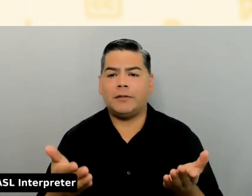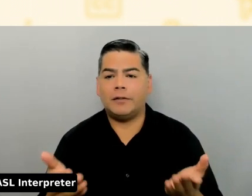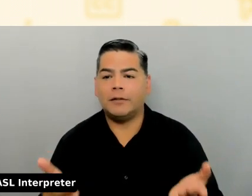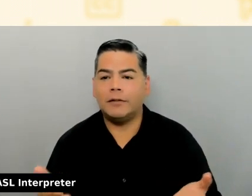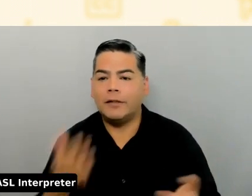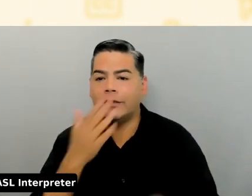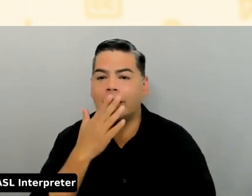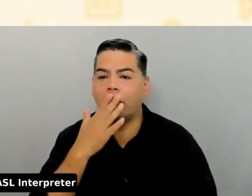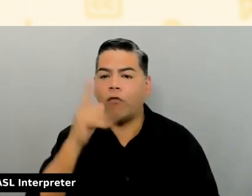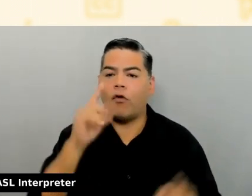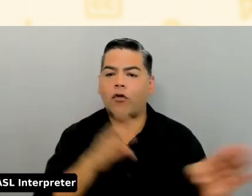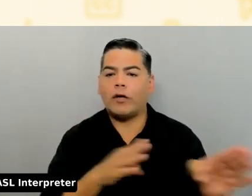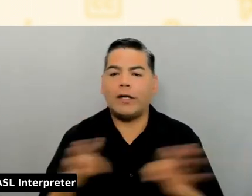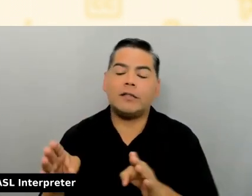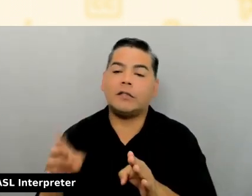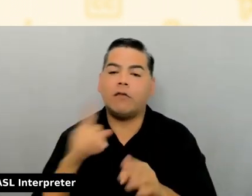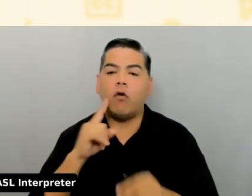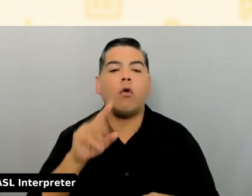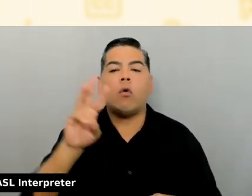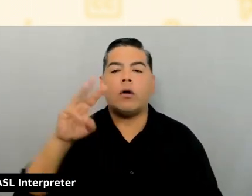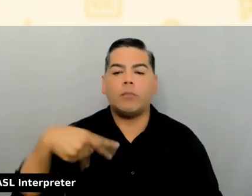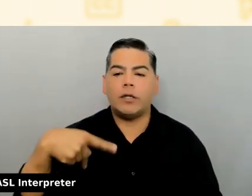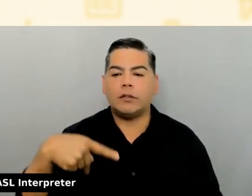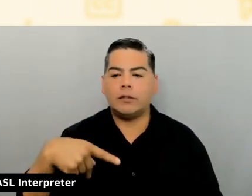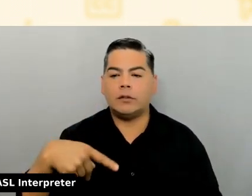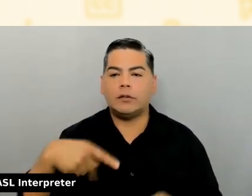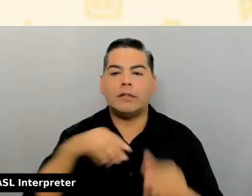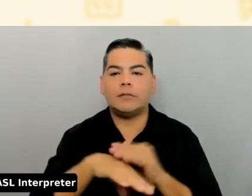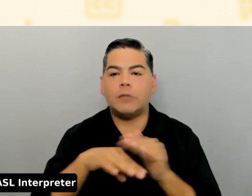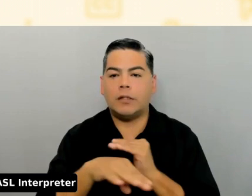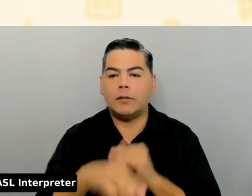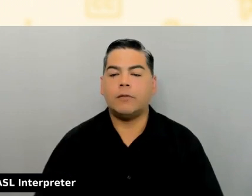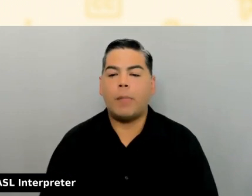the organizers of WordPress Accessibility Day for this opportunity.